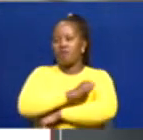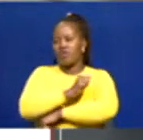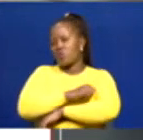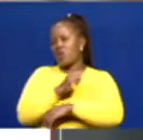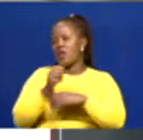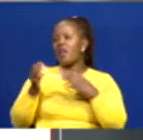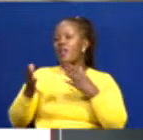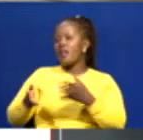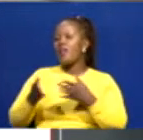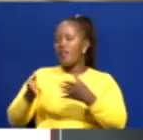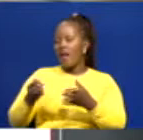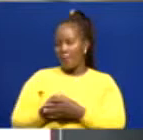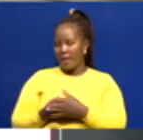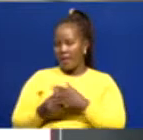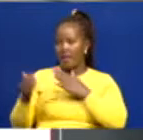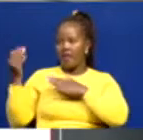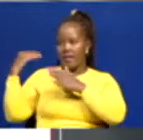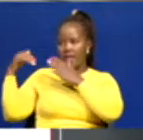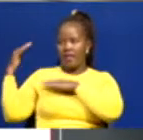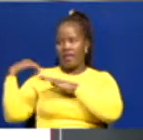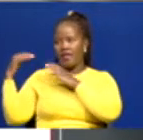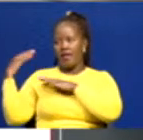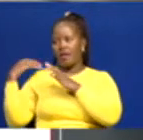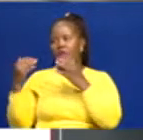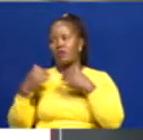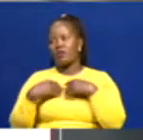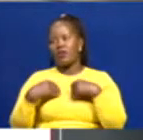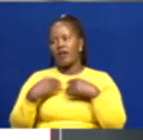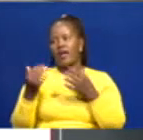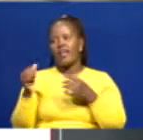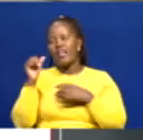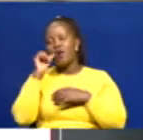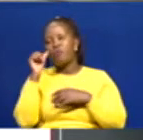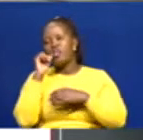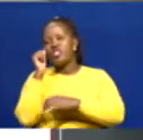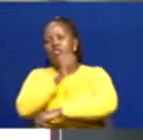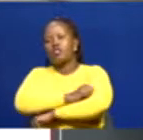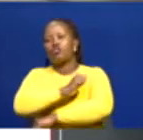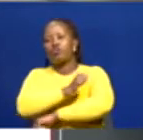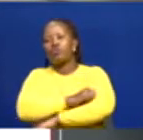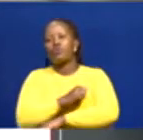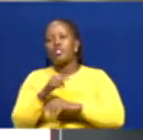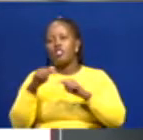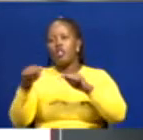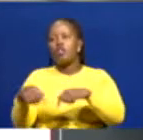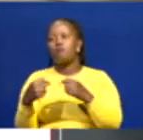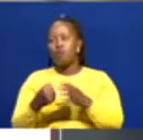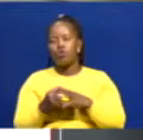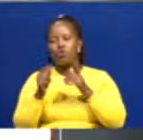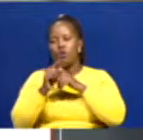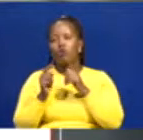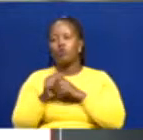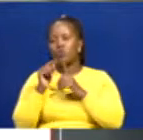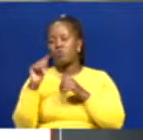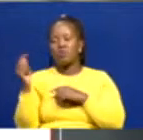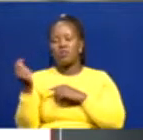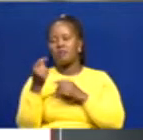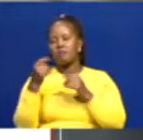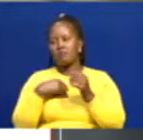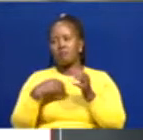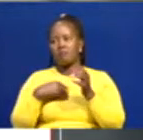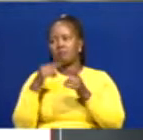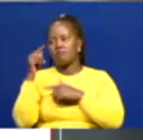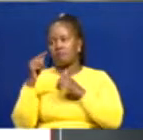And in those days, we were under British colonial rule. And as you know, Kenya was racially divided. Mm-hmm. So all